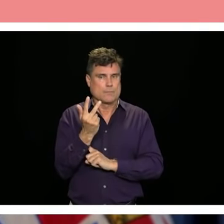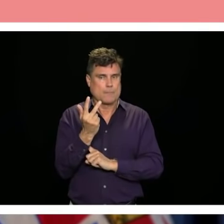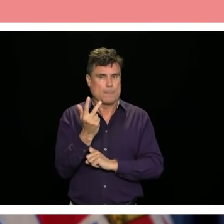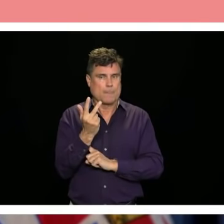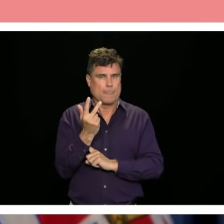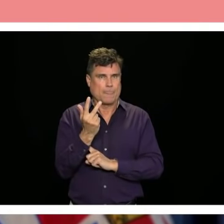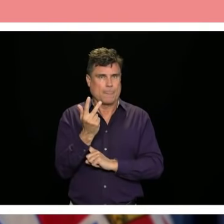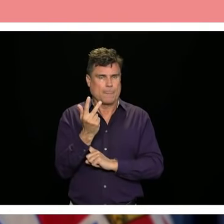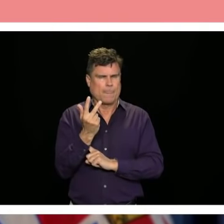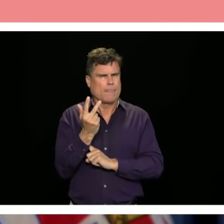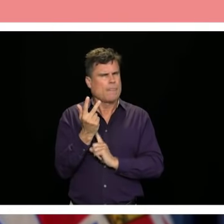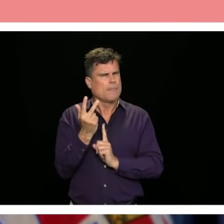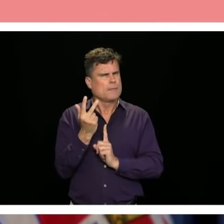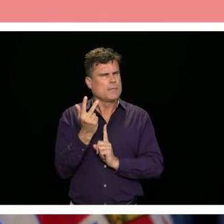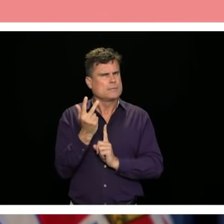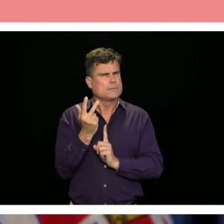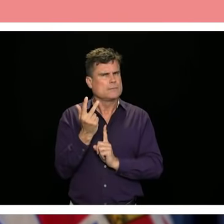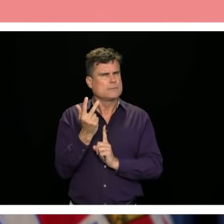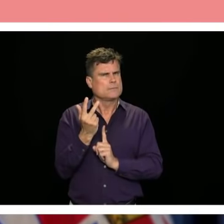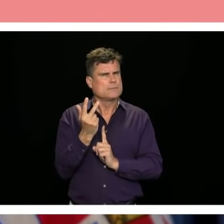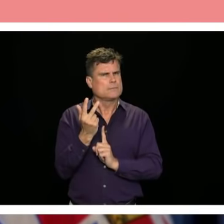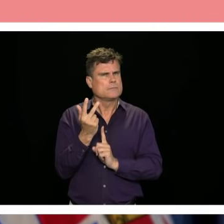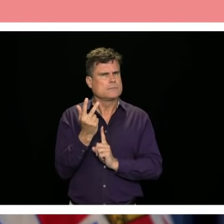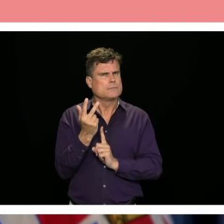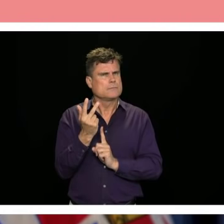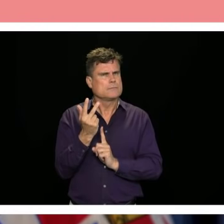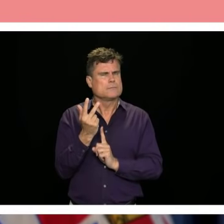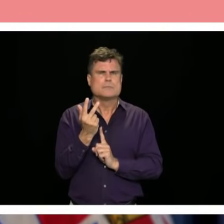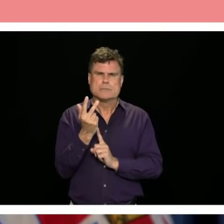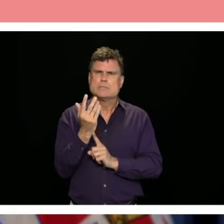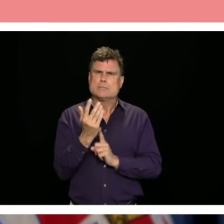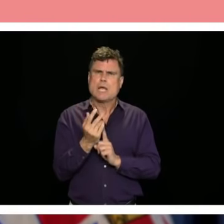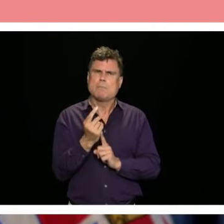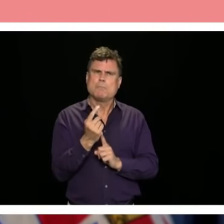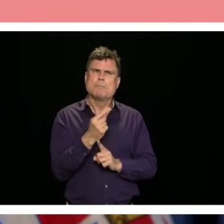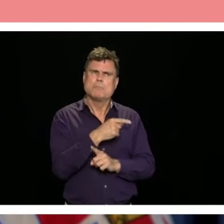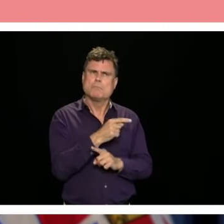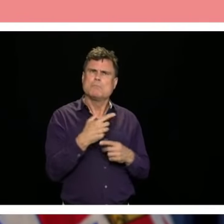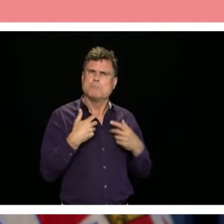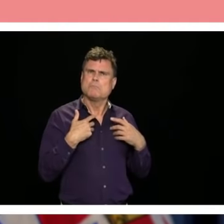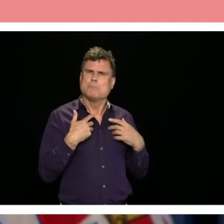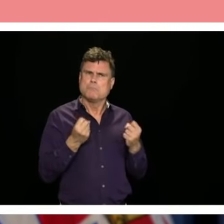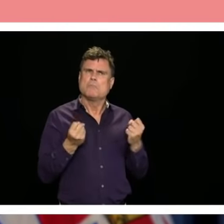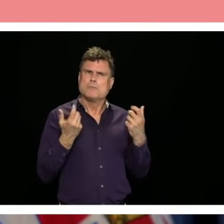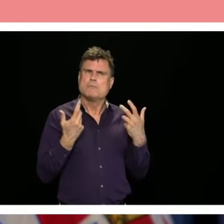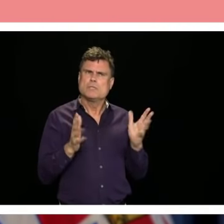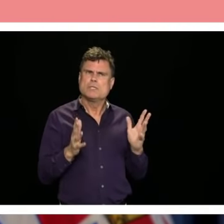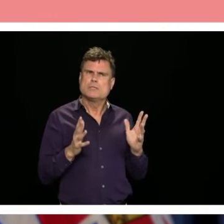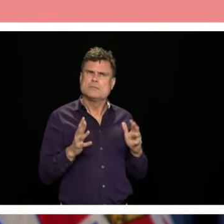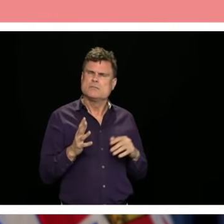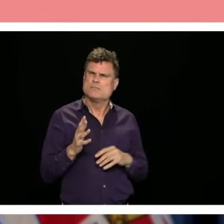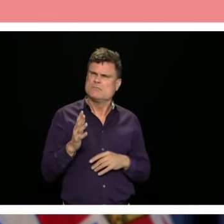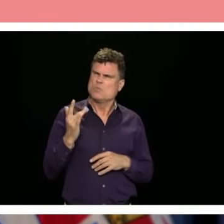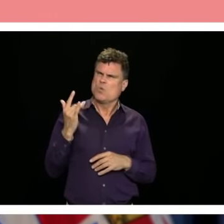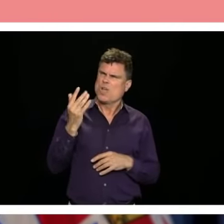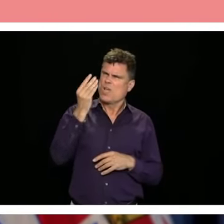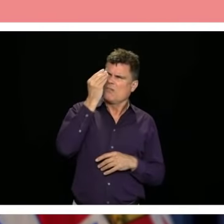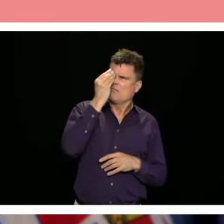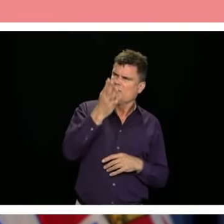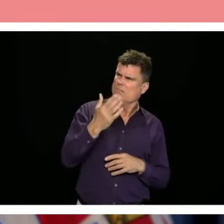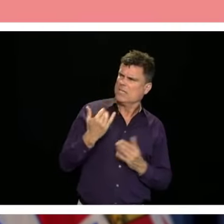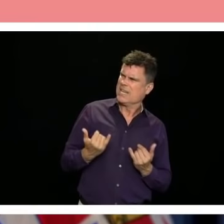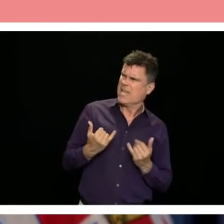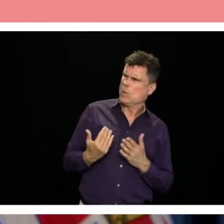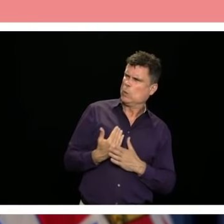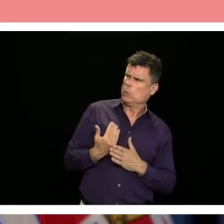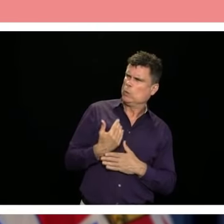Thank you. I'd like to delve into the new numbers presented today because I'm a little bit confused. If I understand correctly, there are